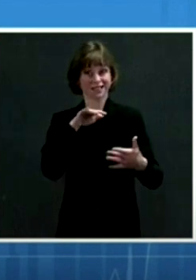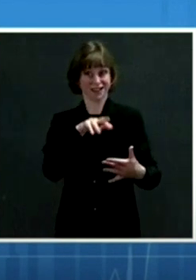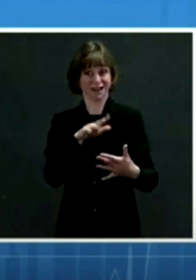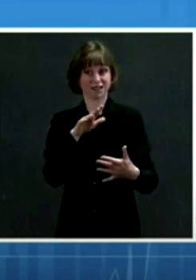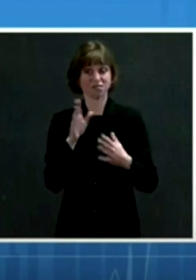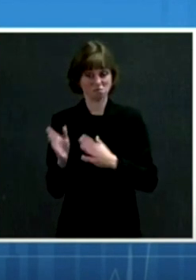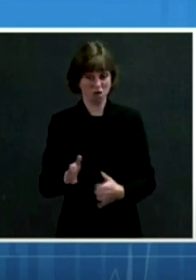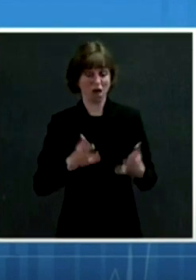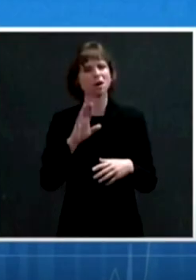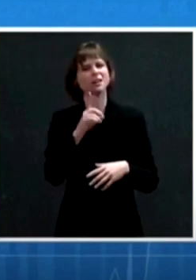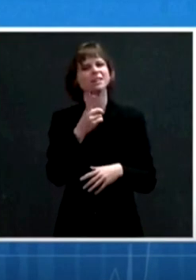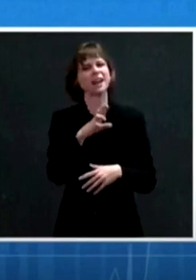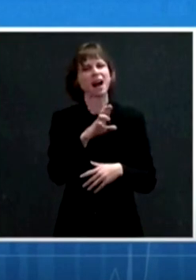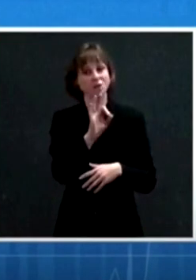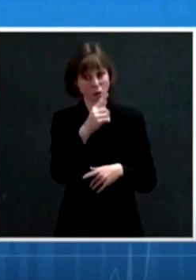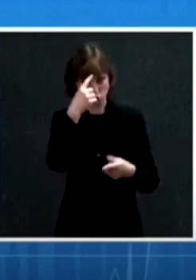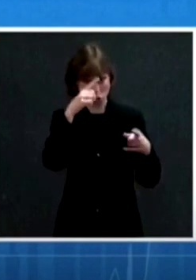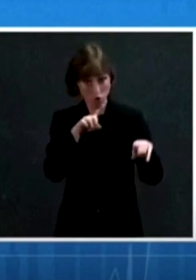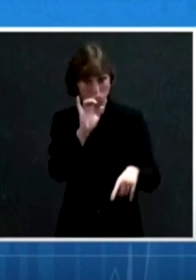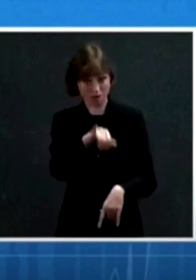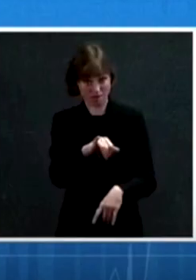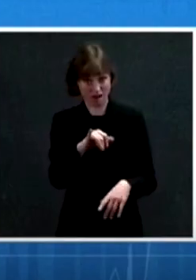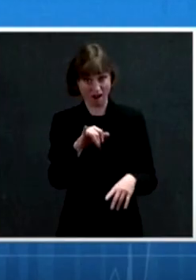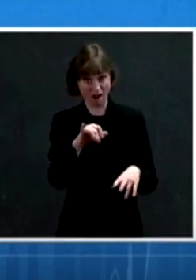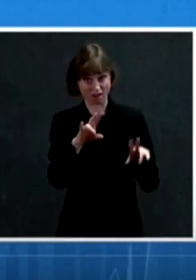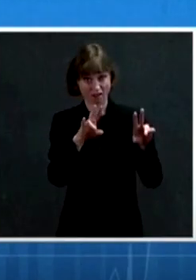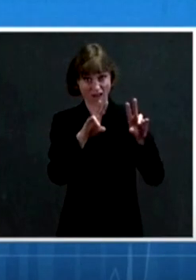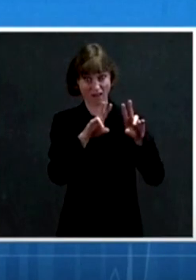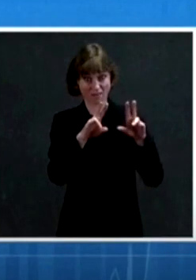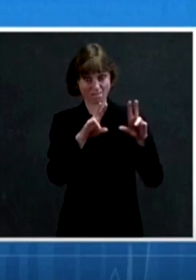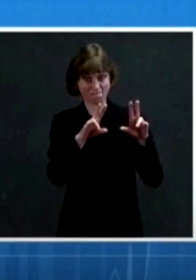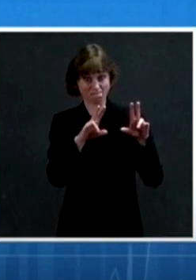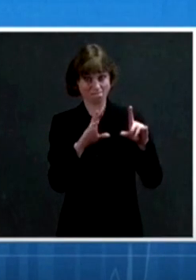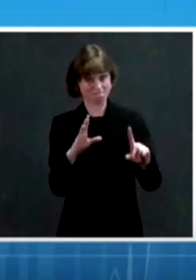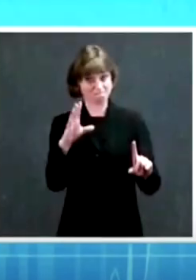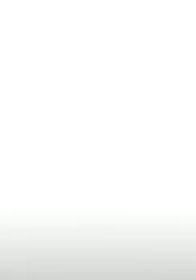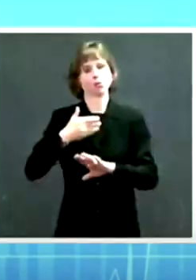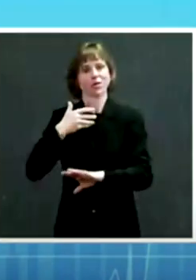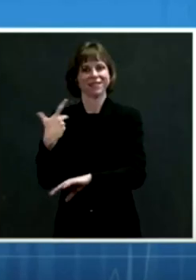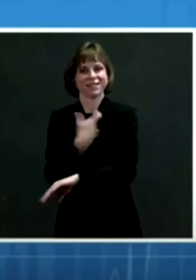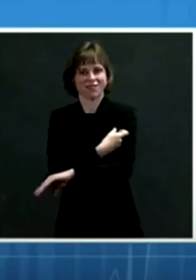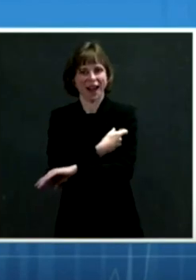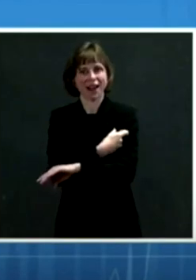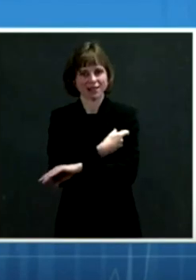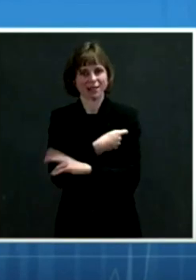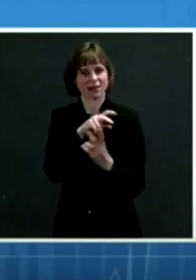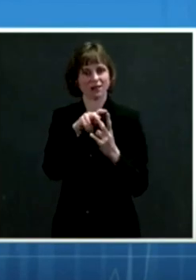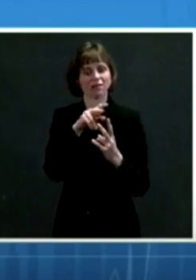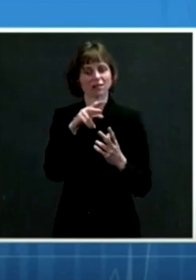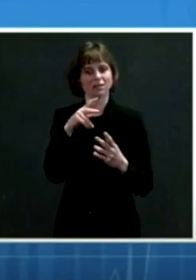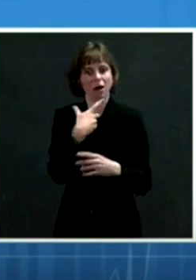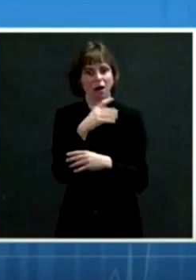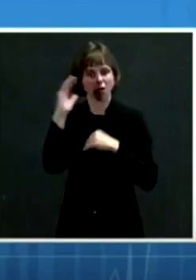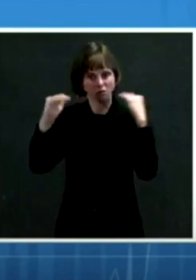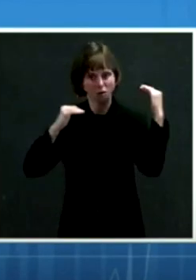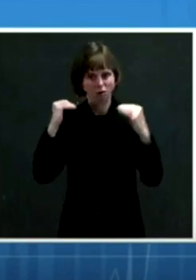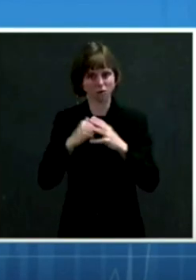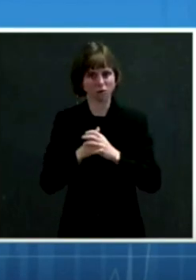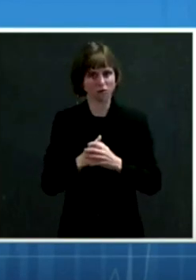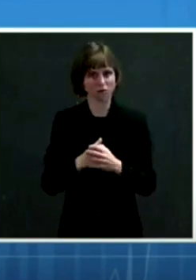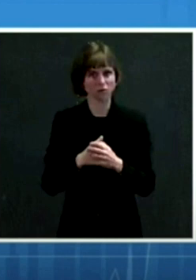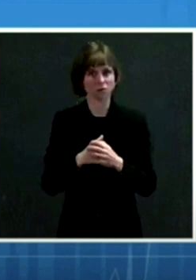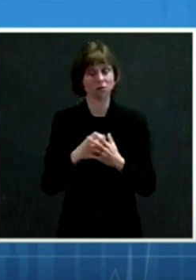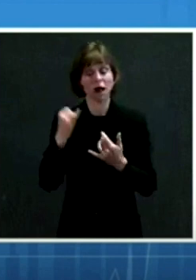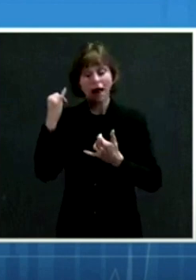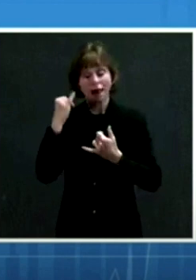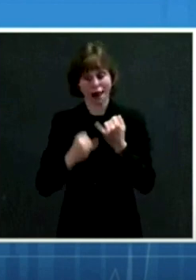booster shot, but indicated that the Holy Grail might still be some time away. And finally, the last is one